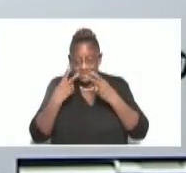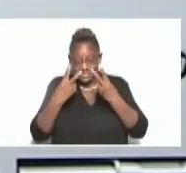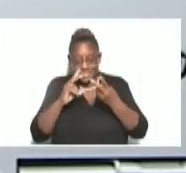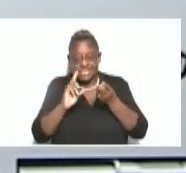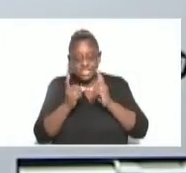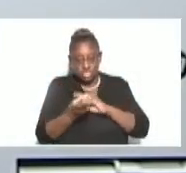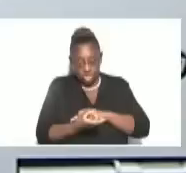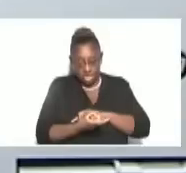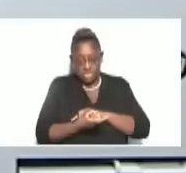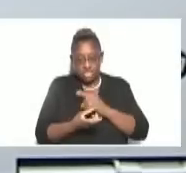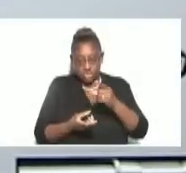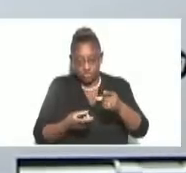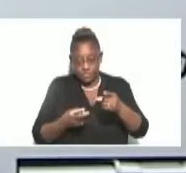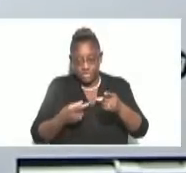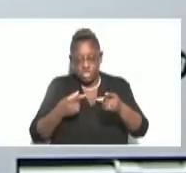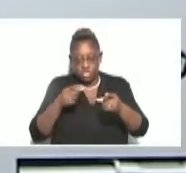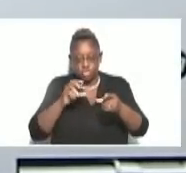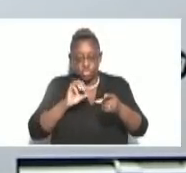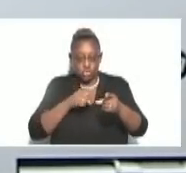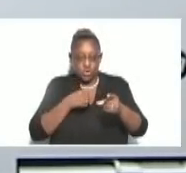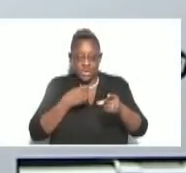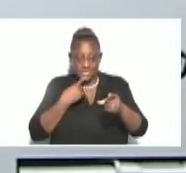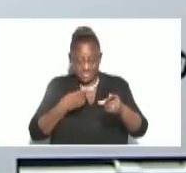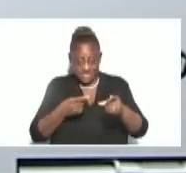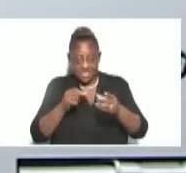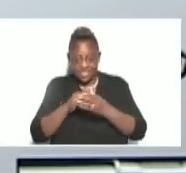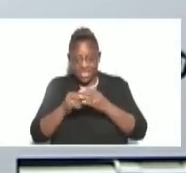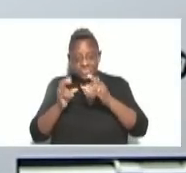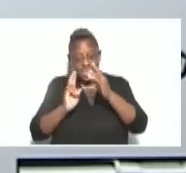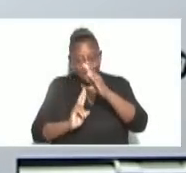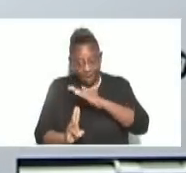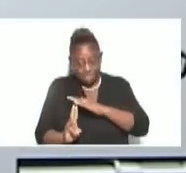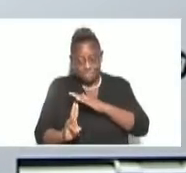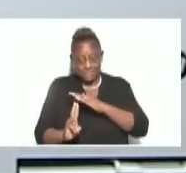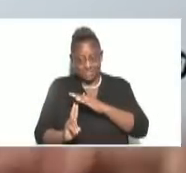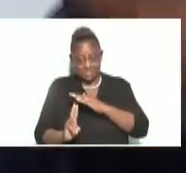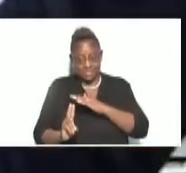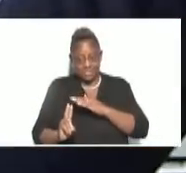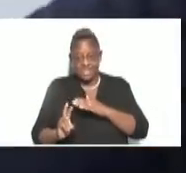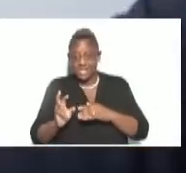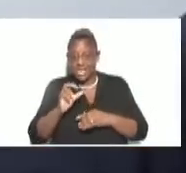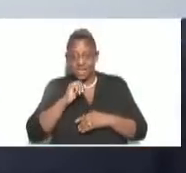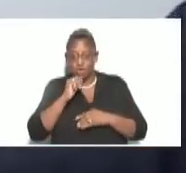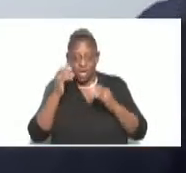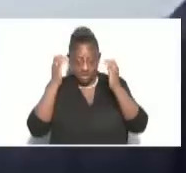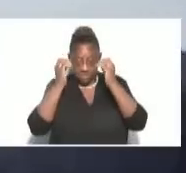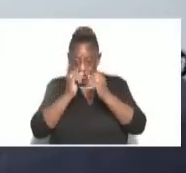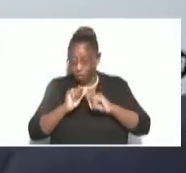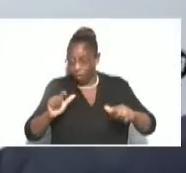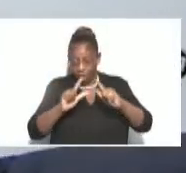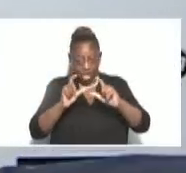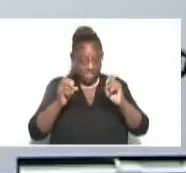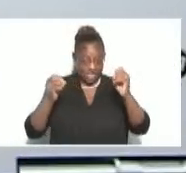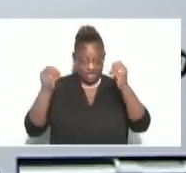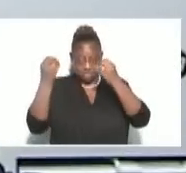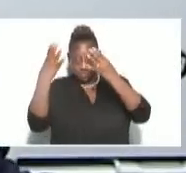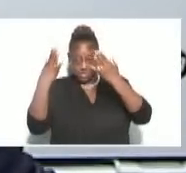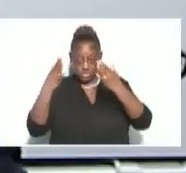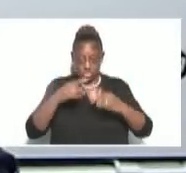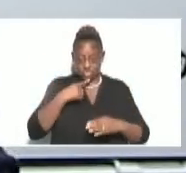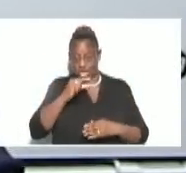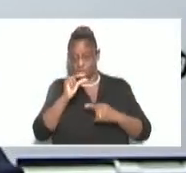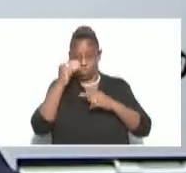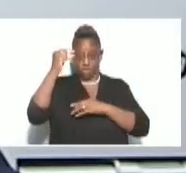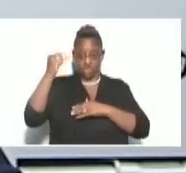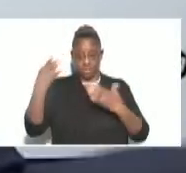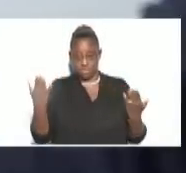change. And that's why I call myself probably the humblest of them all, because I don't have the accolades that people have to say, oh, I'm